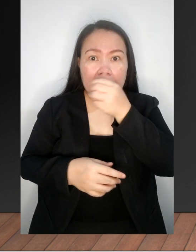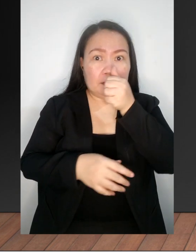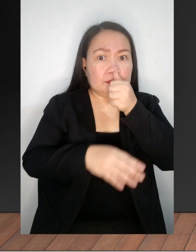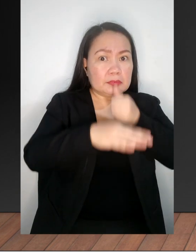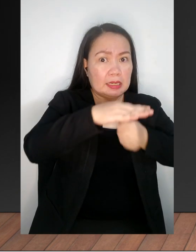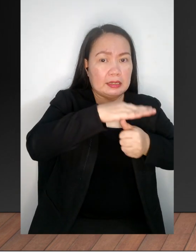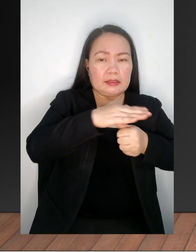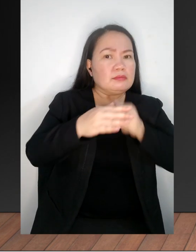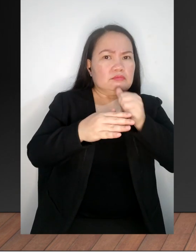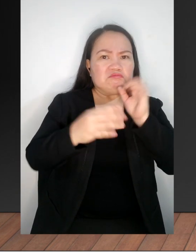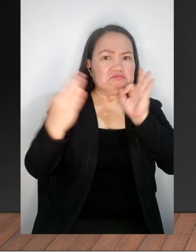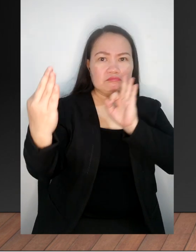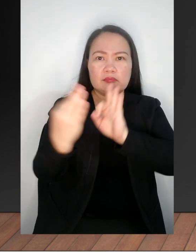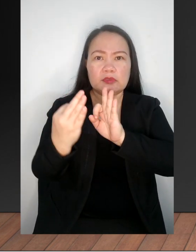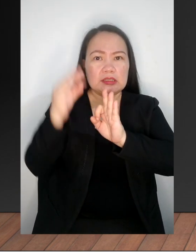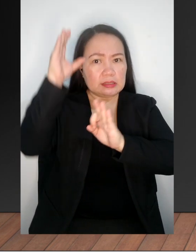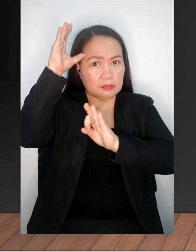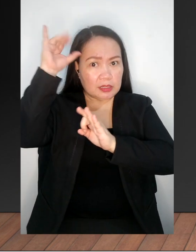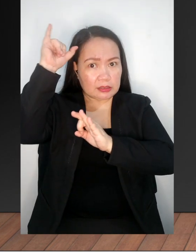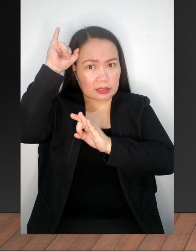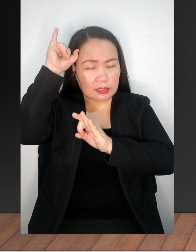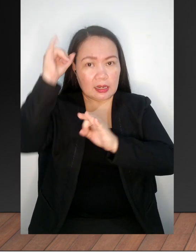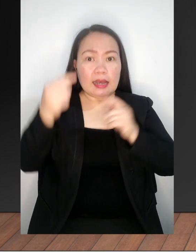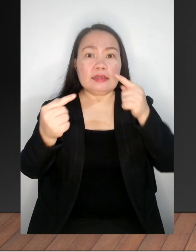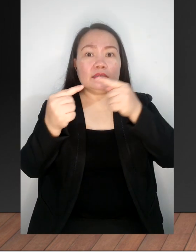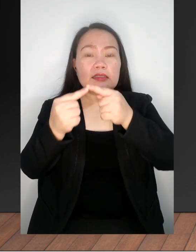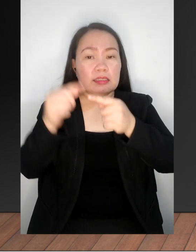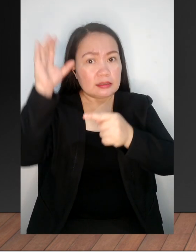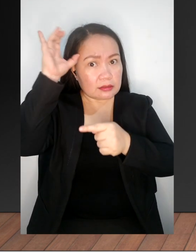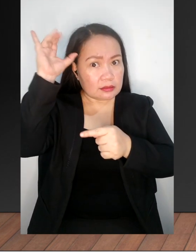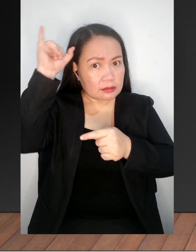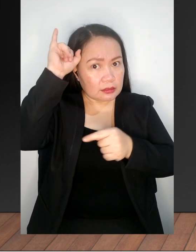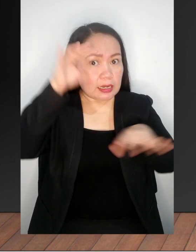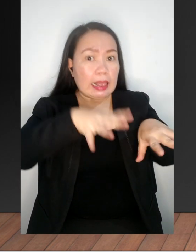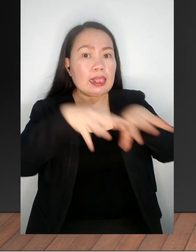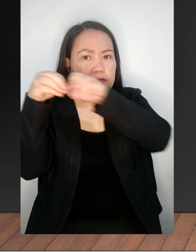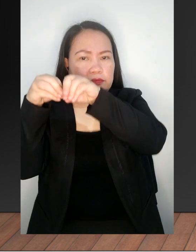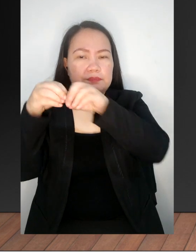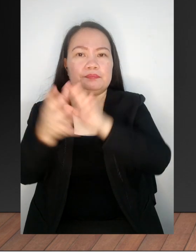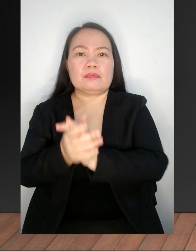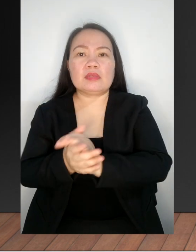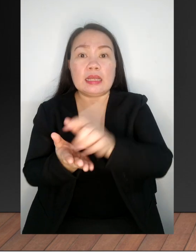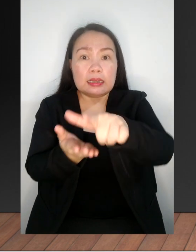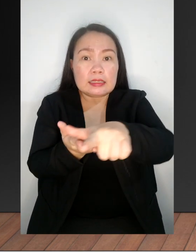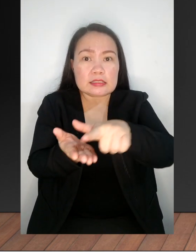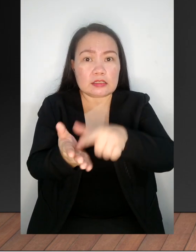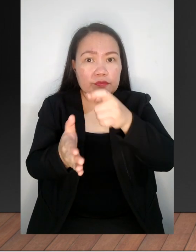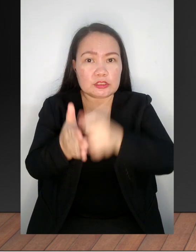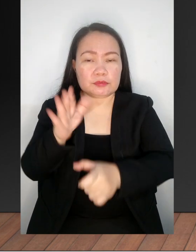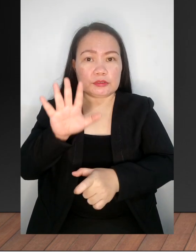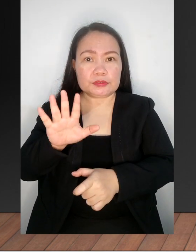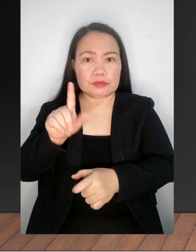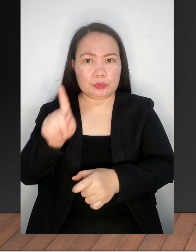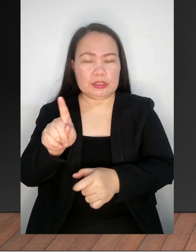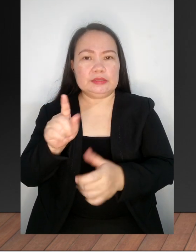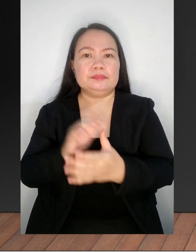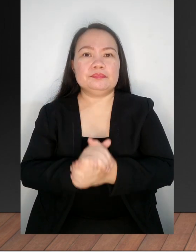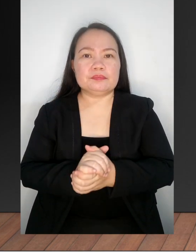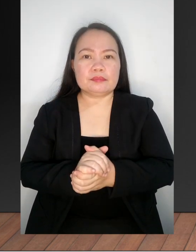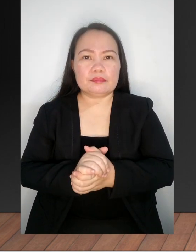stiffened and did not face Ibarra until he left. Lesson of Chapter 51